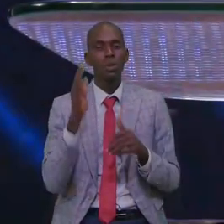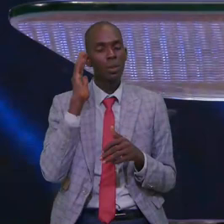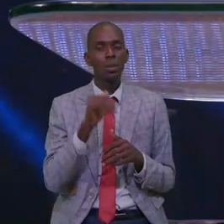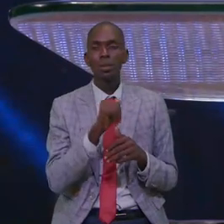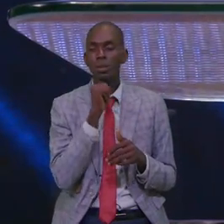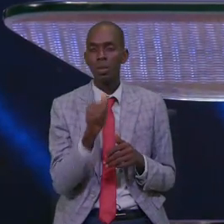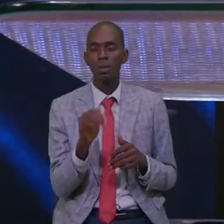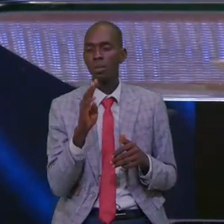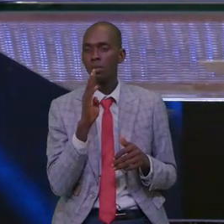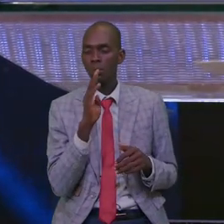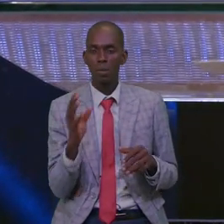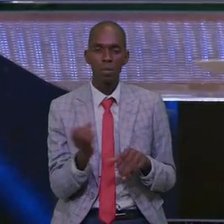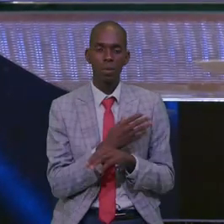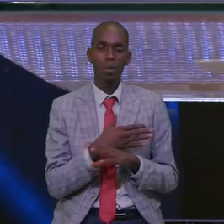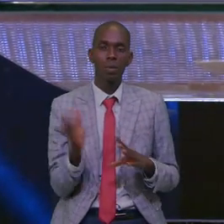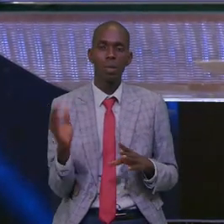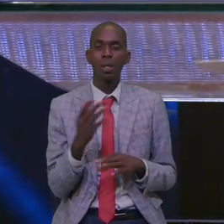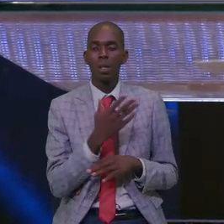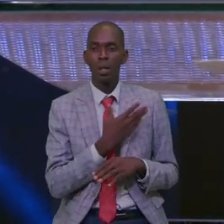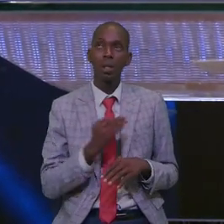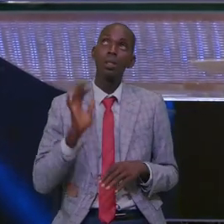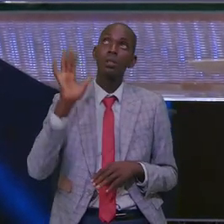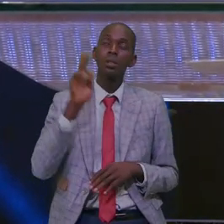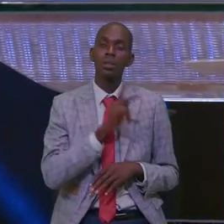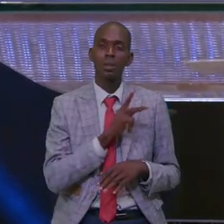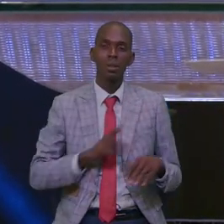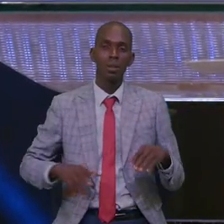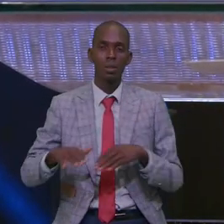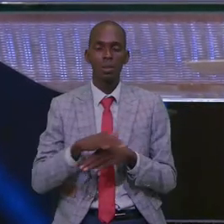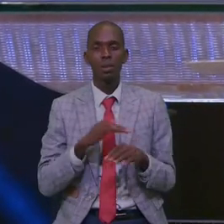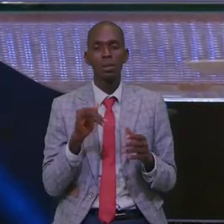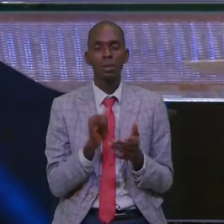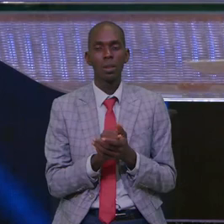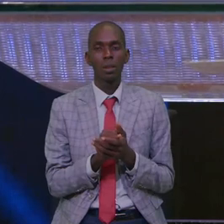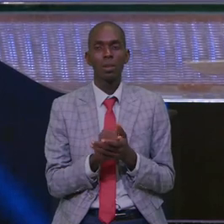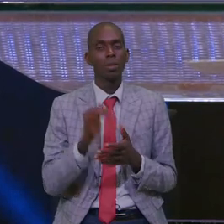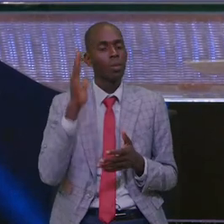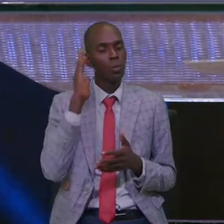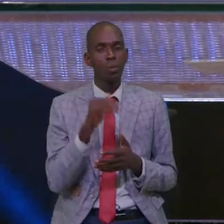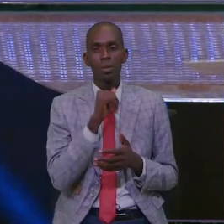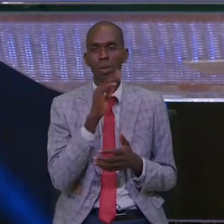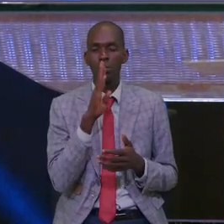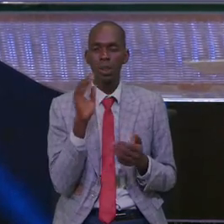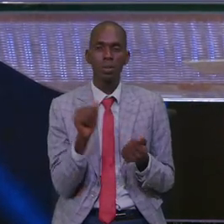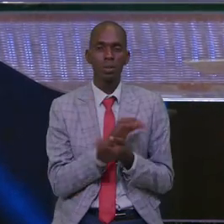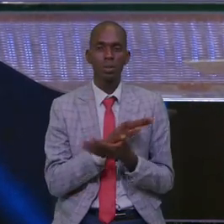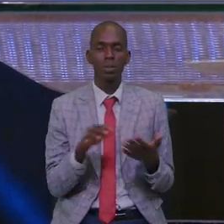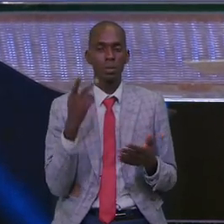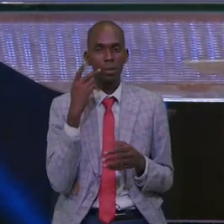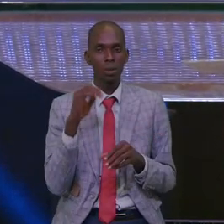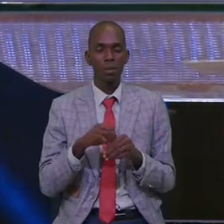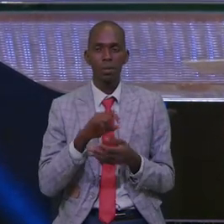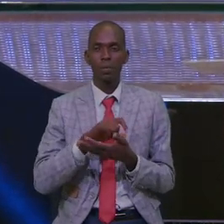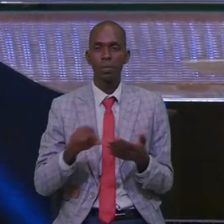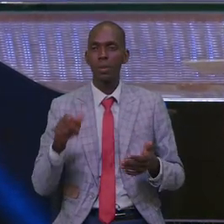pass away, and his kingdom that which shall not be destroyed. Look at verse